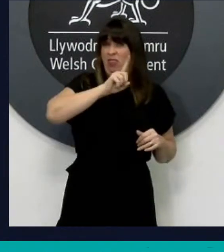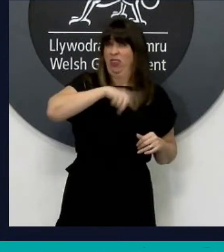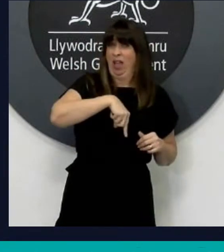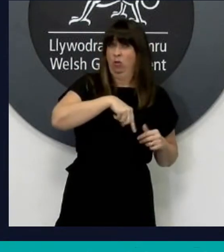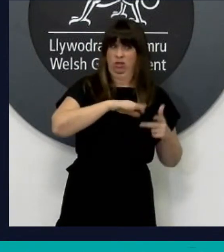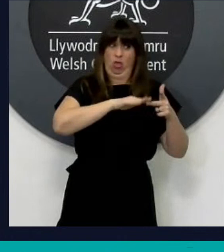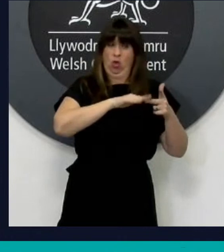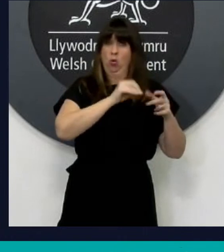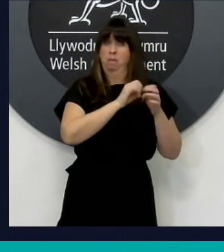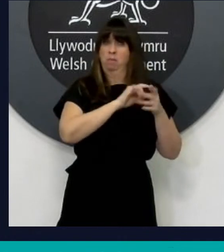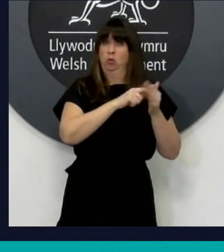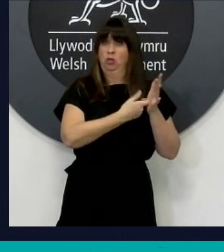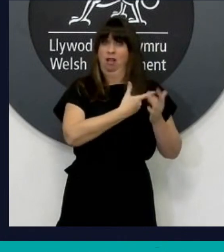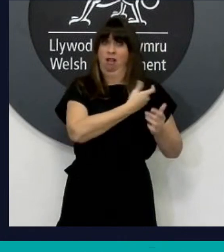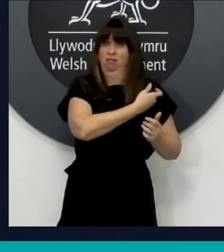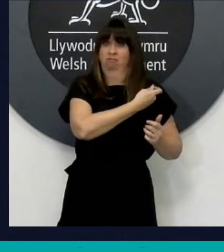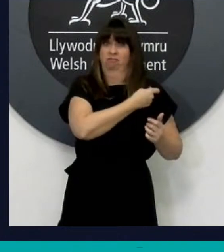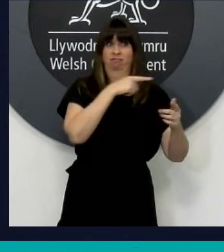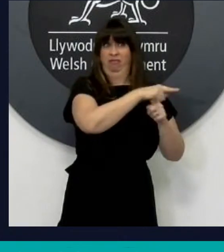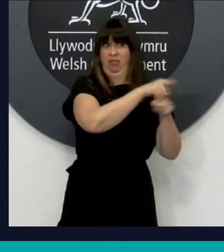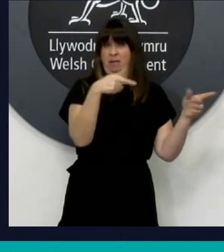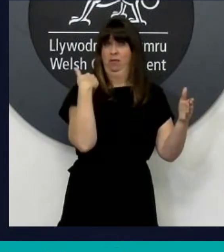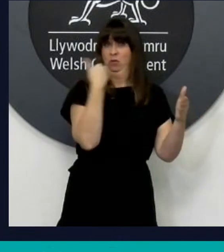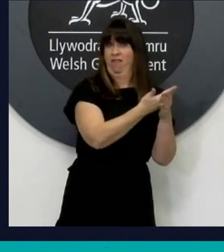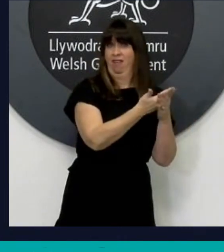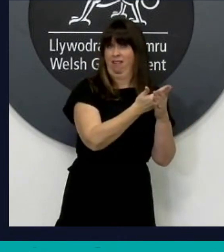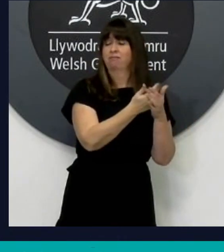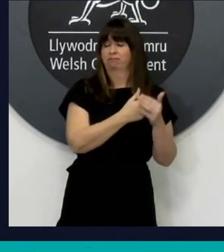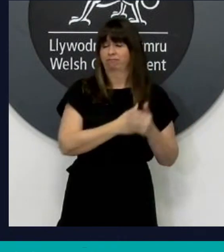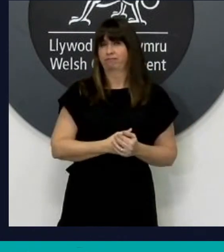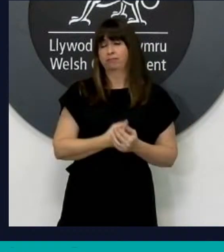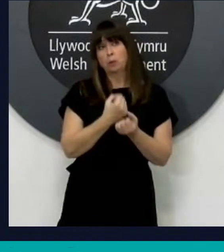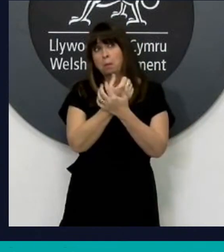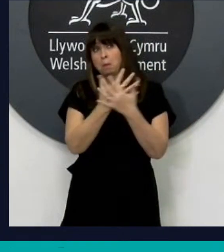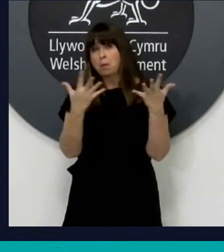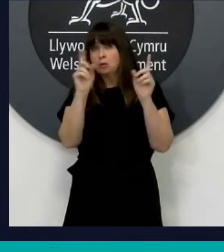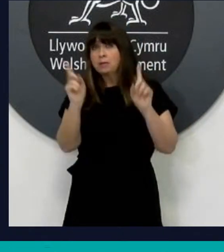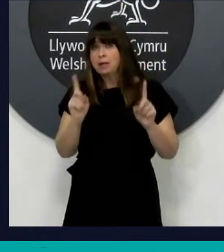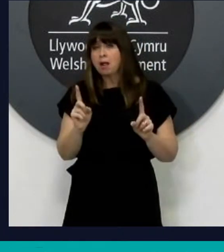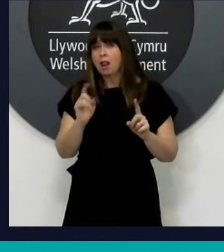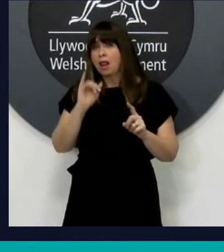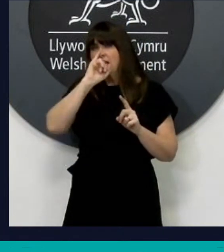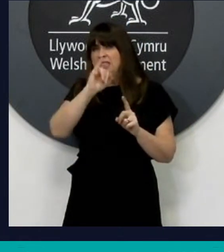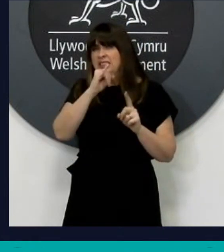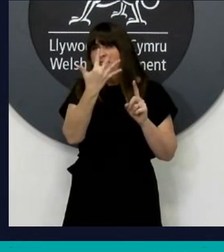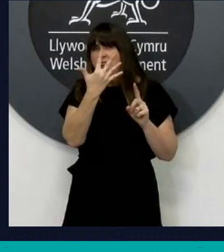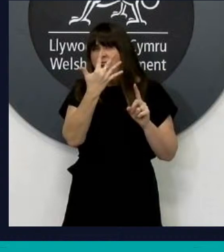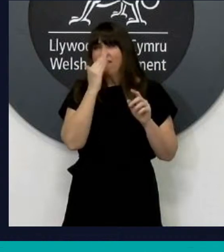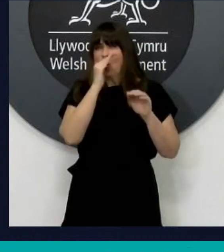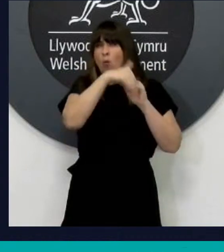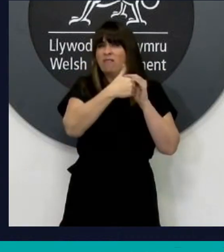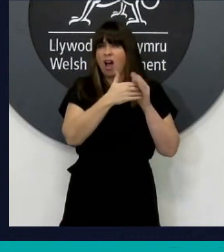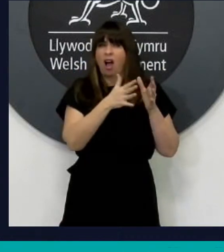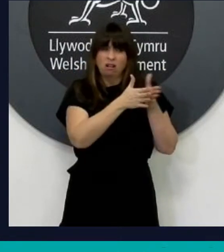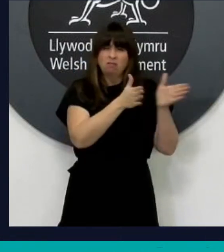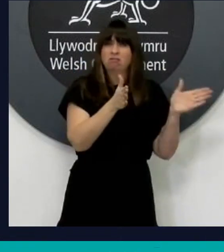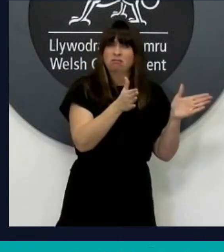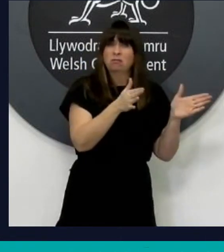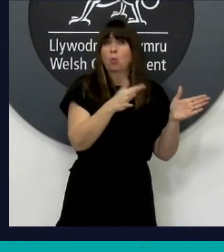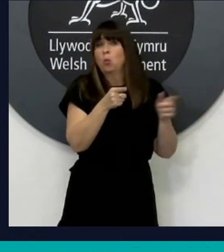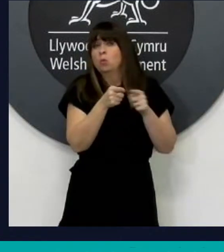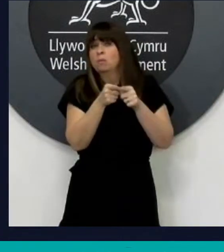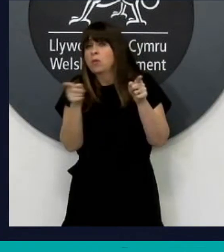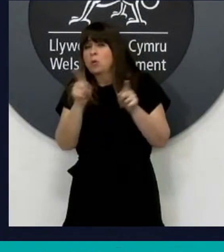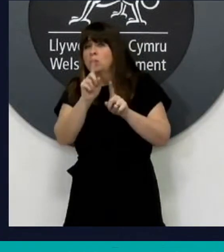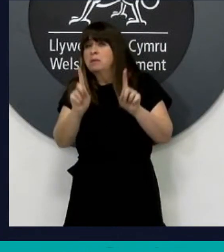booster vaccines given to date. The majority of people aged 65 and over, people living